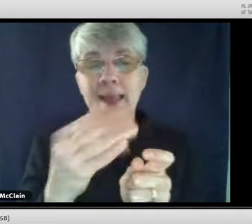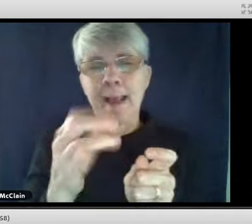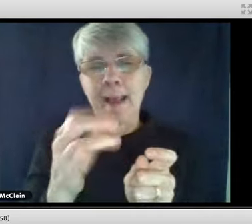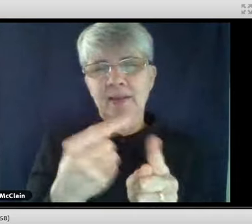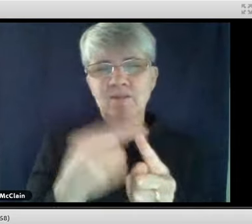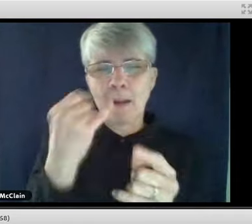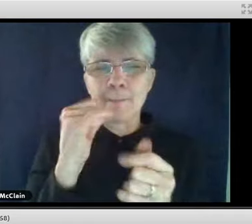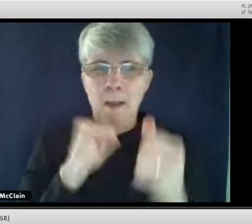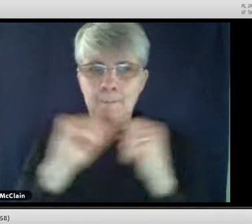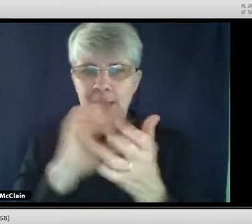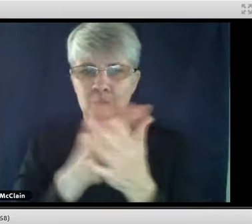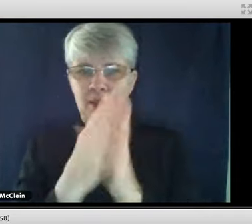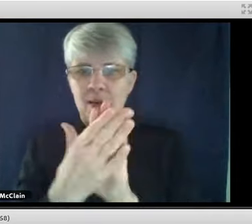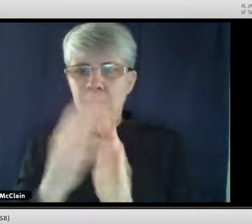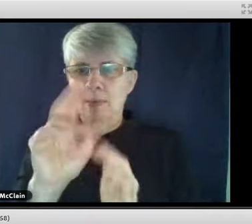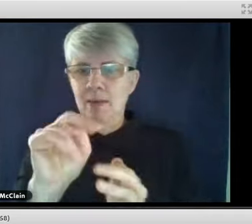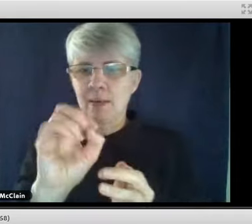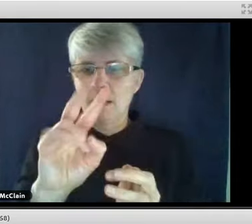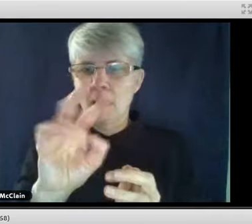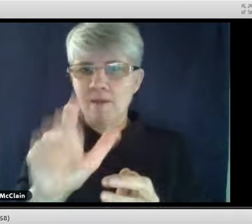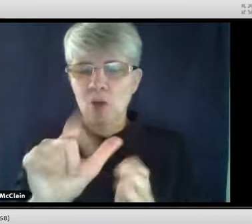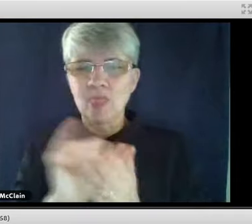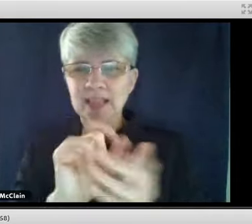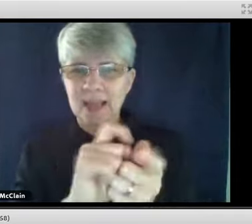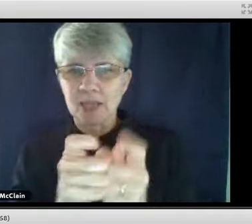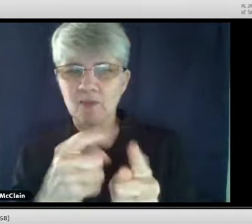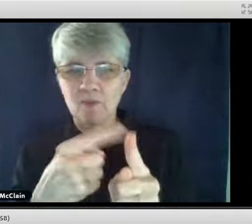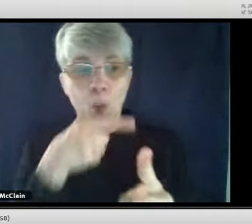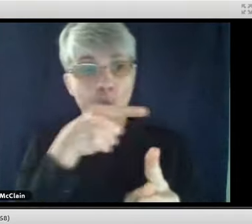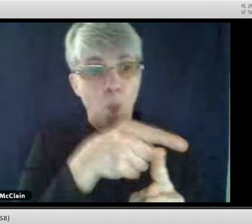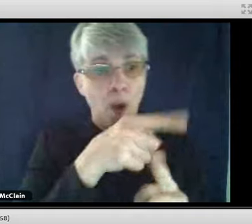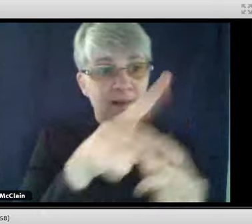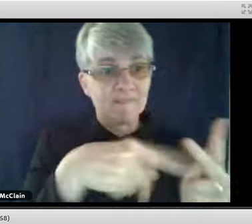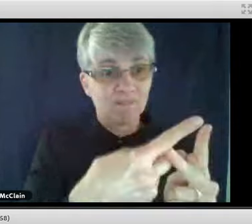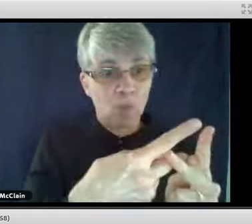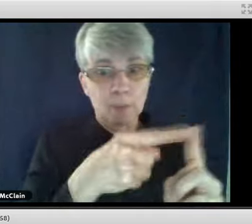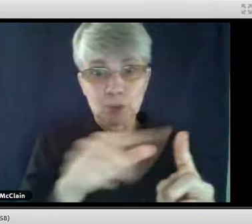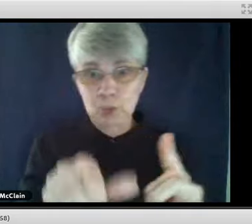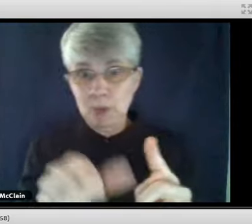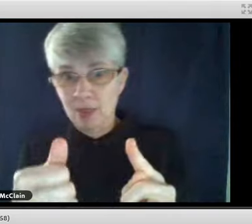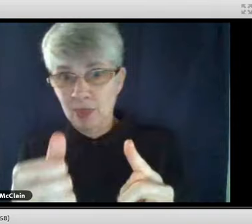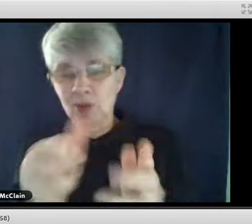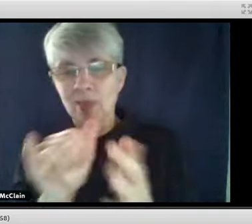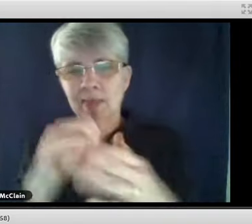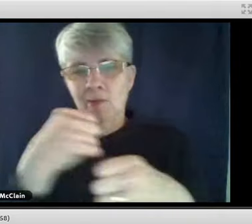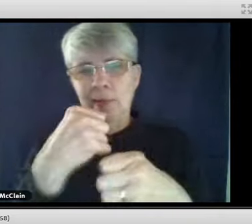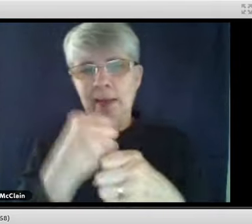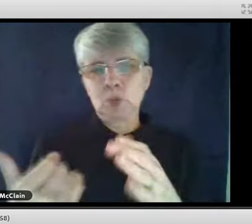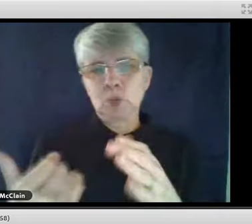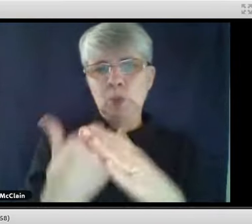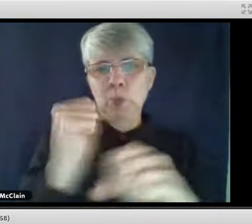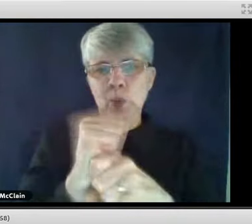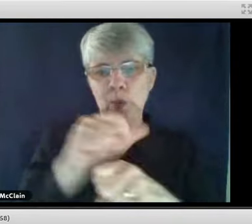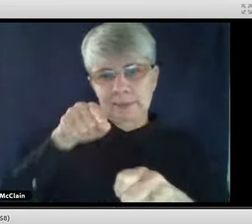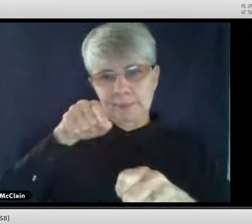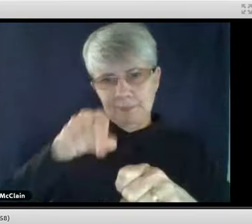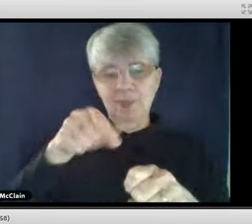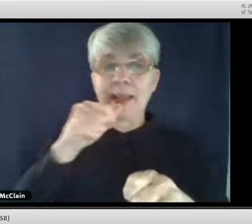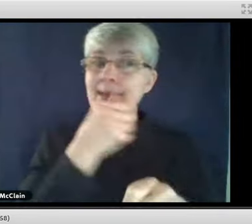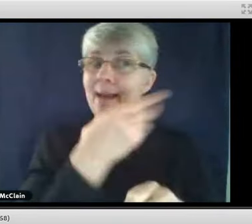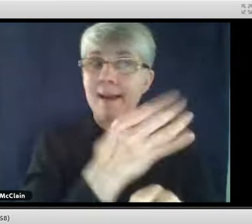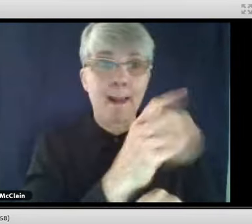novel, that would be an adaptation from one literary form to another. That creates a new work. Okay, that's not Hamlet anymore,